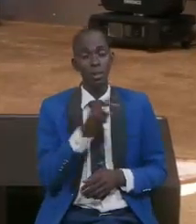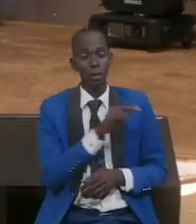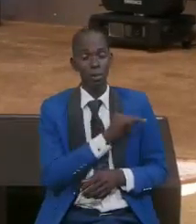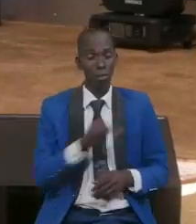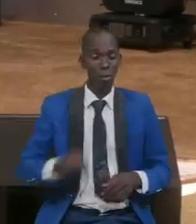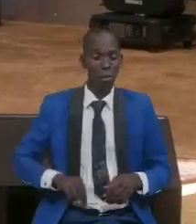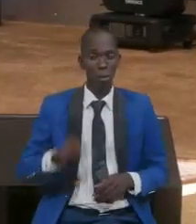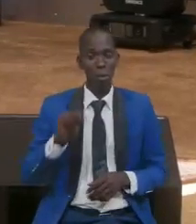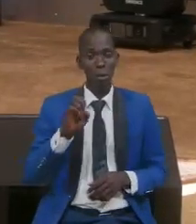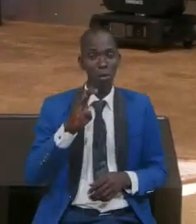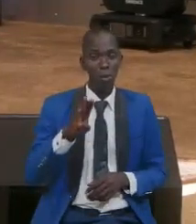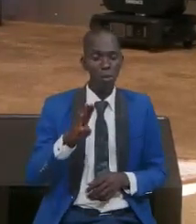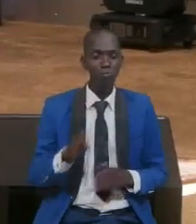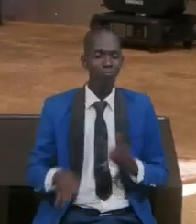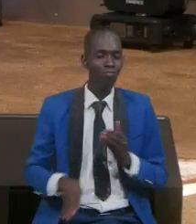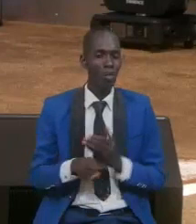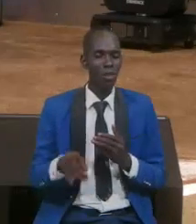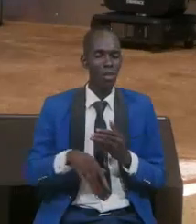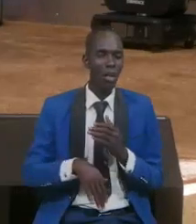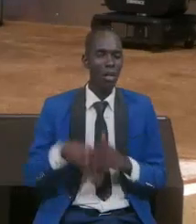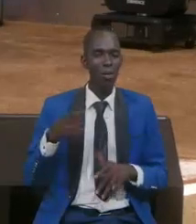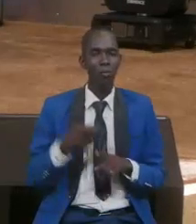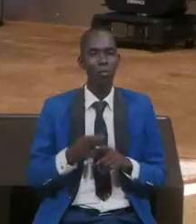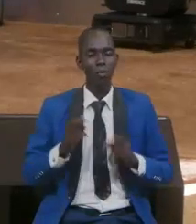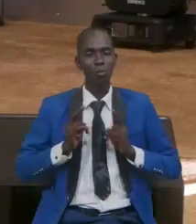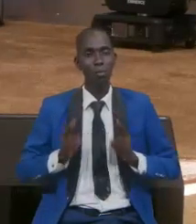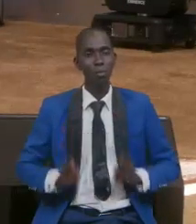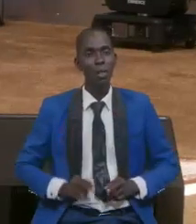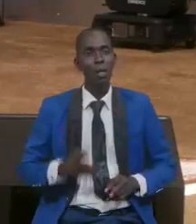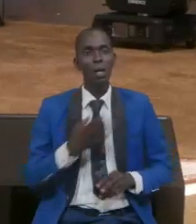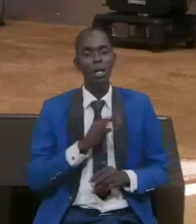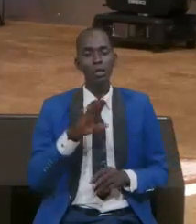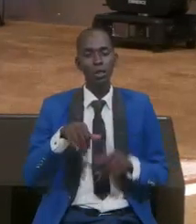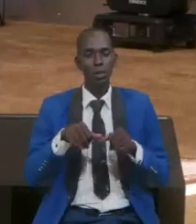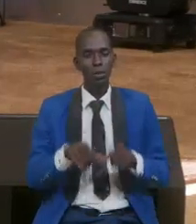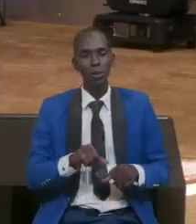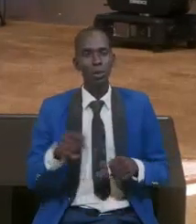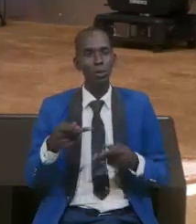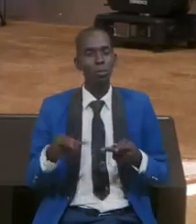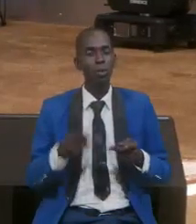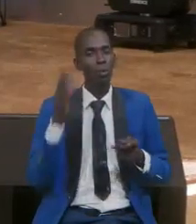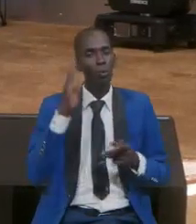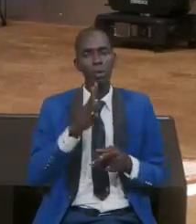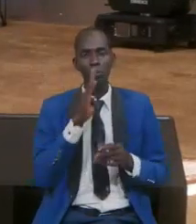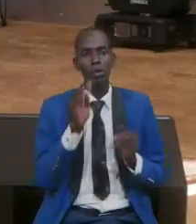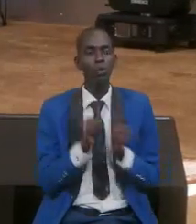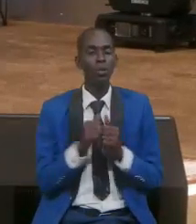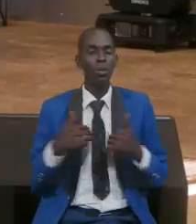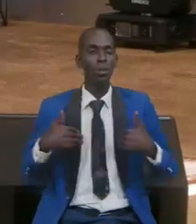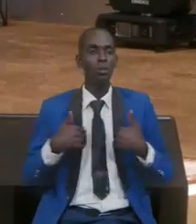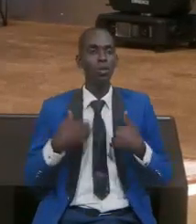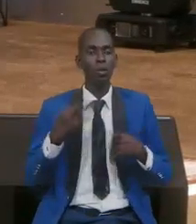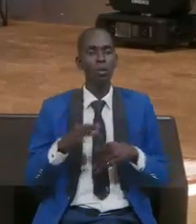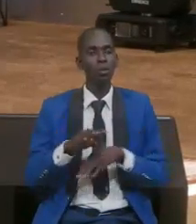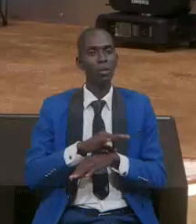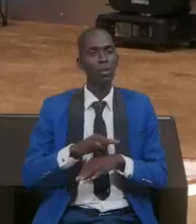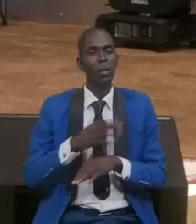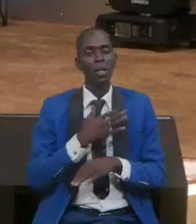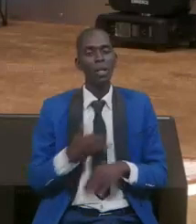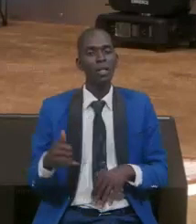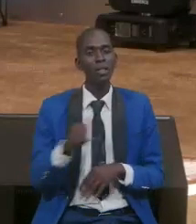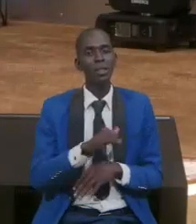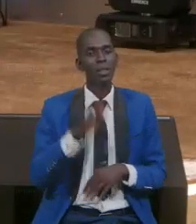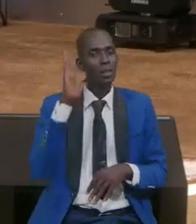men, and thou and thy dwelling shall be with the beast of the field, and they